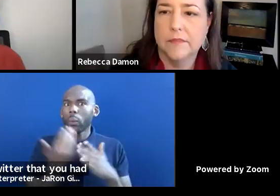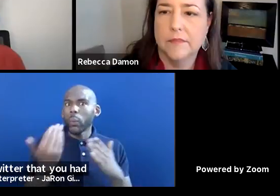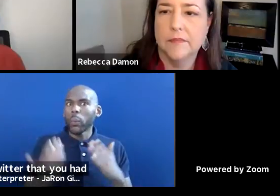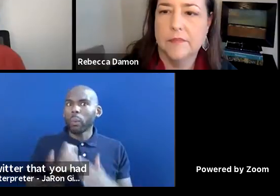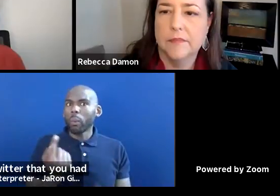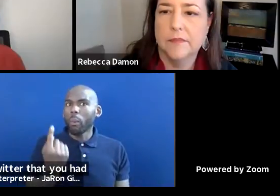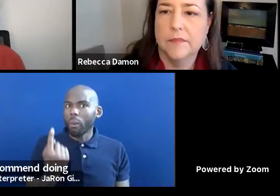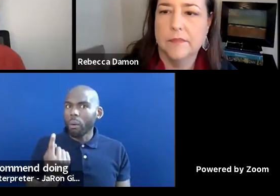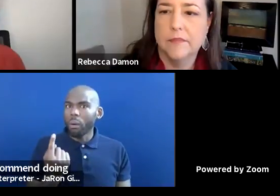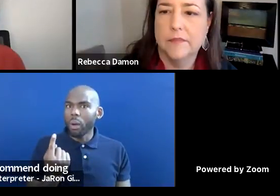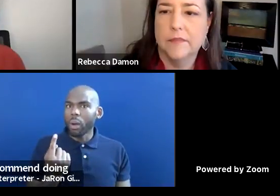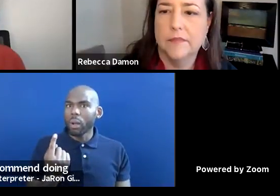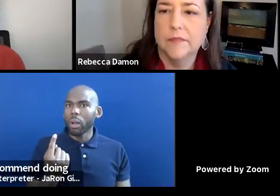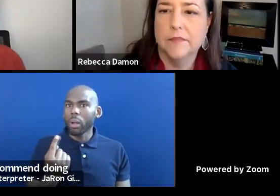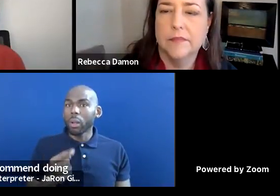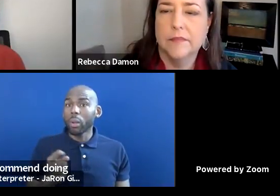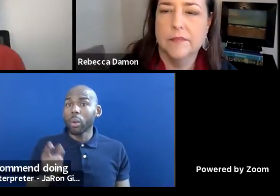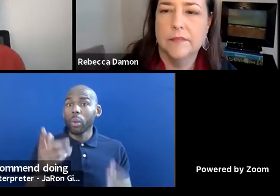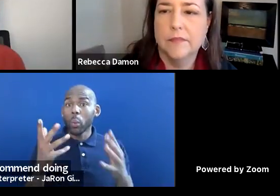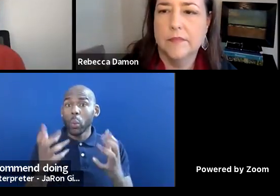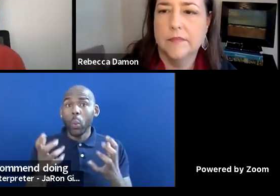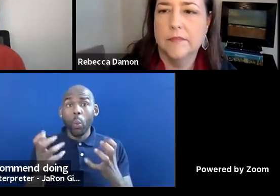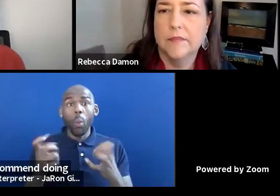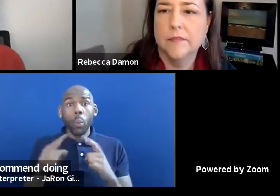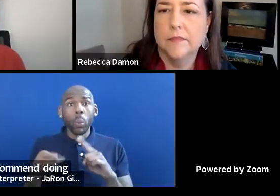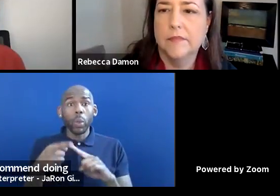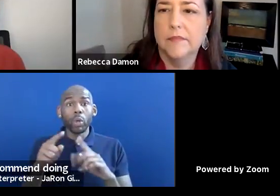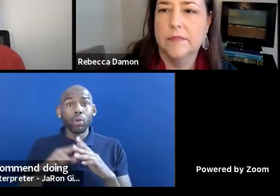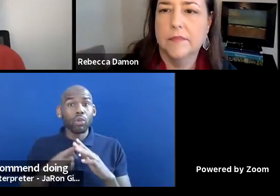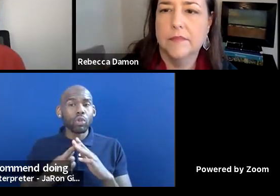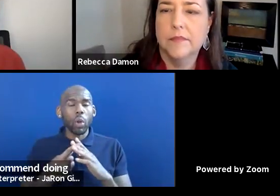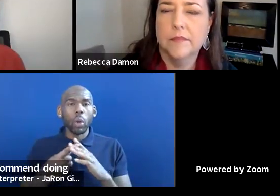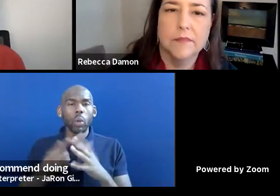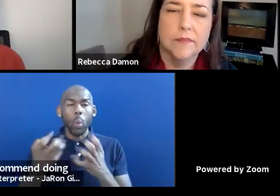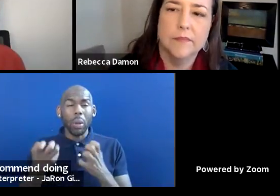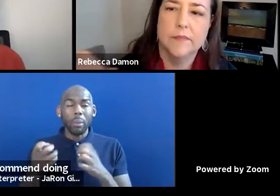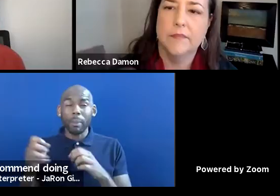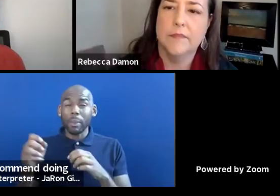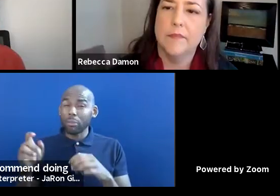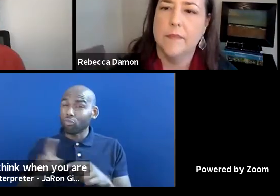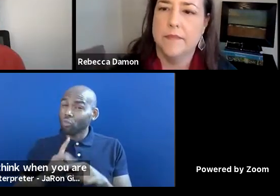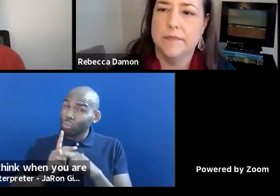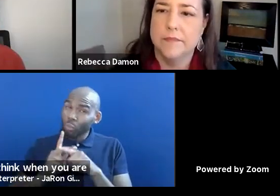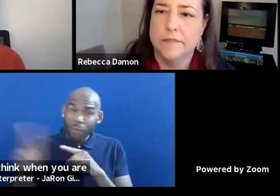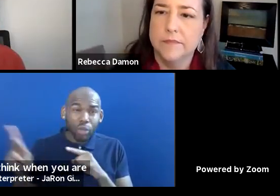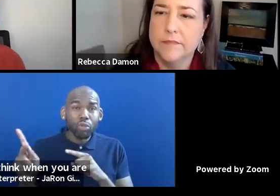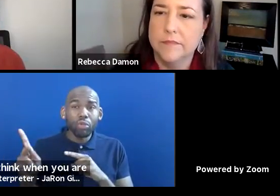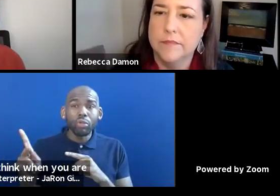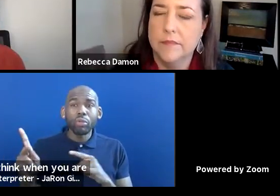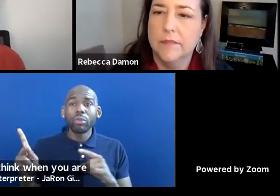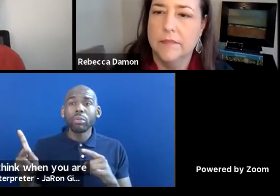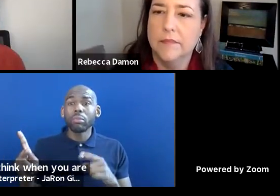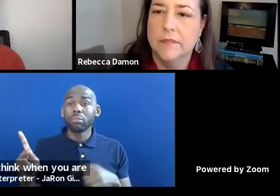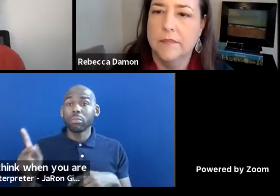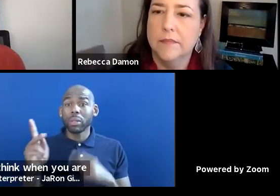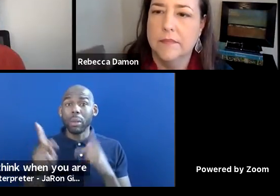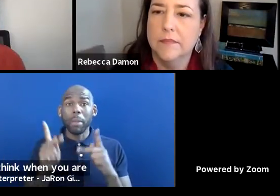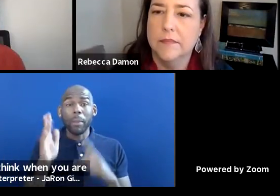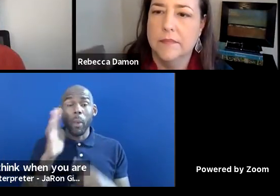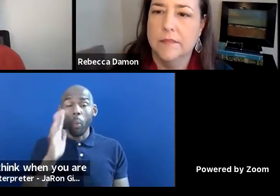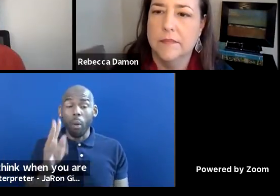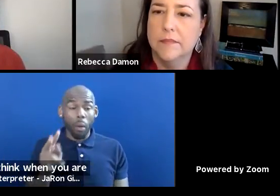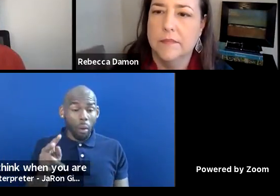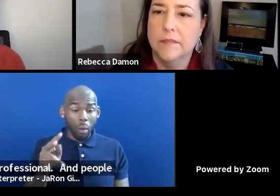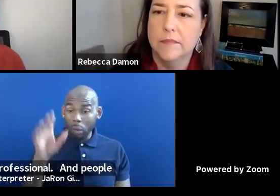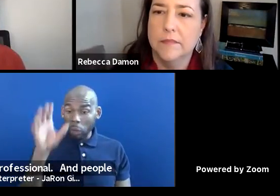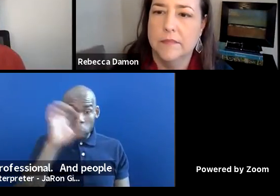Because I mean, you just want to be, I think when you're starting out, super professional, and people aren't getting a pass these days. People will look you up, so it